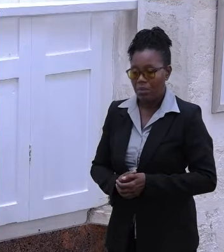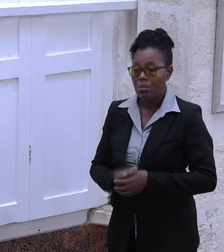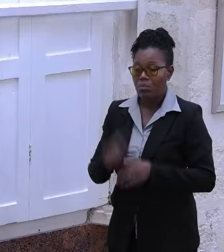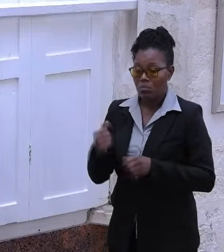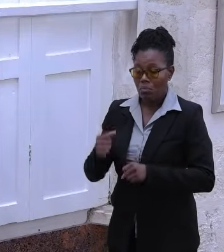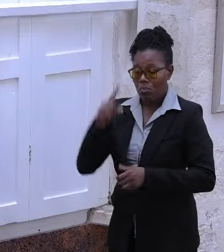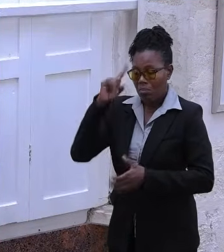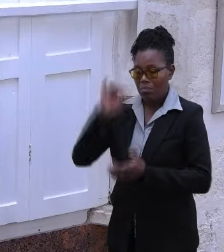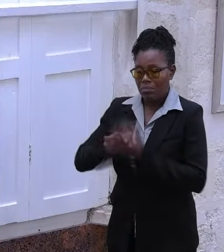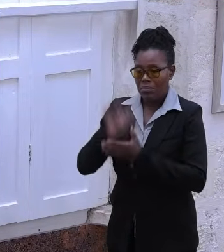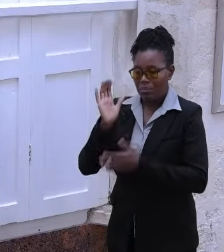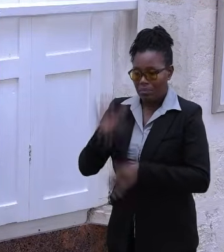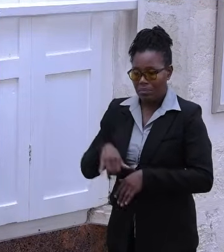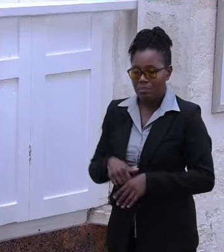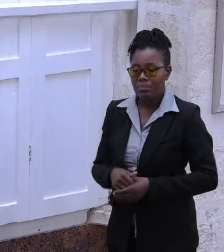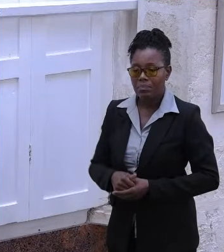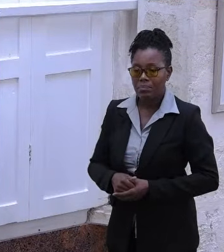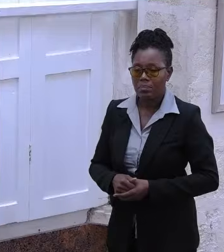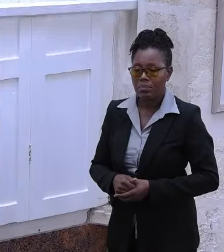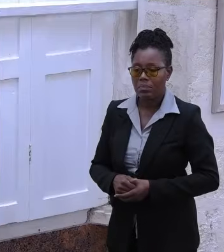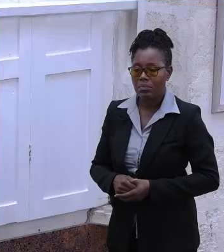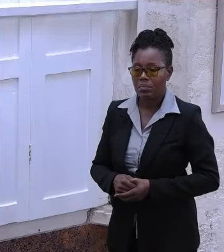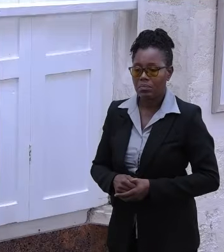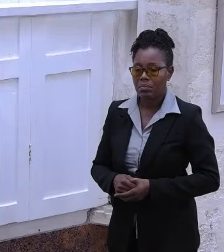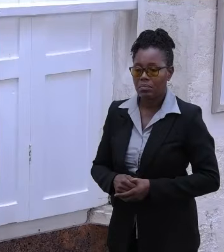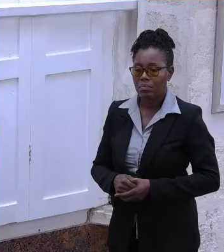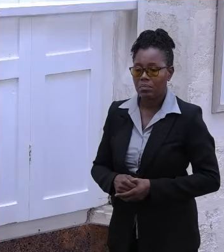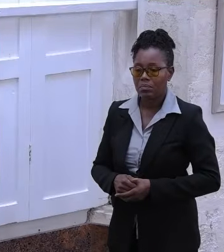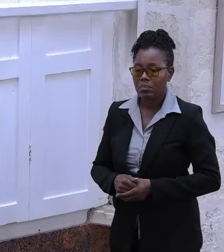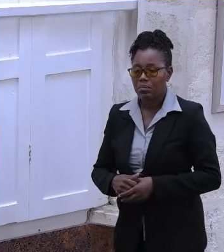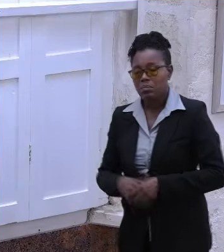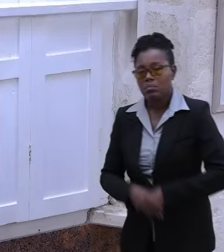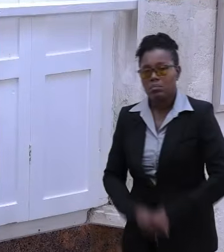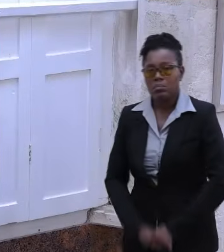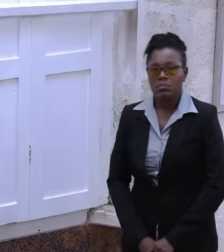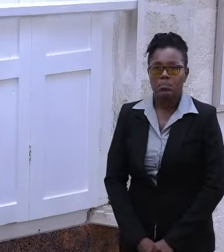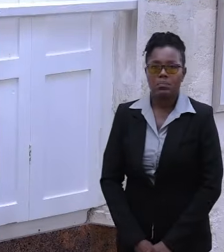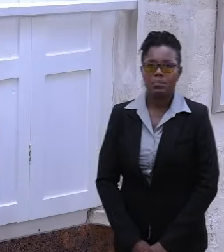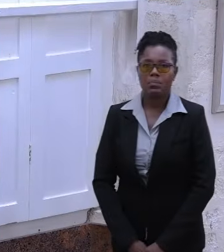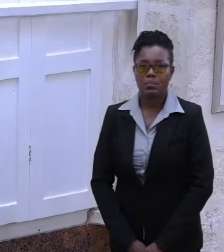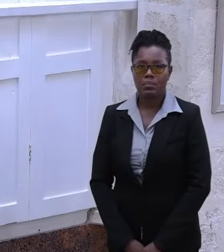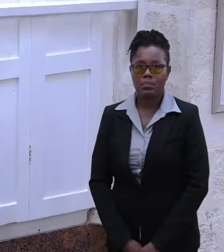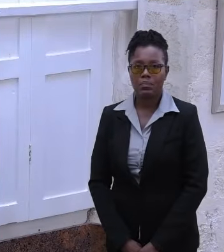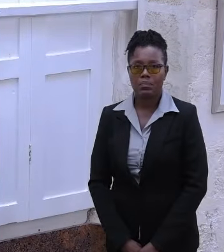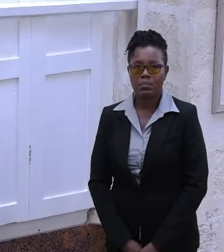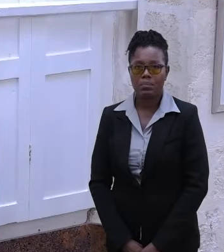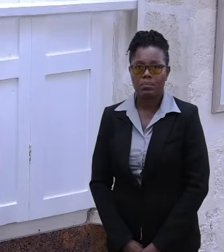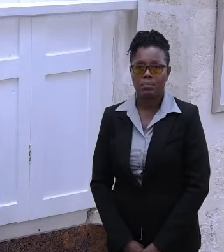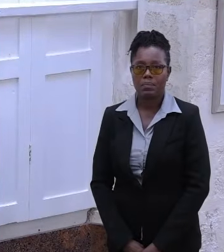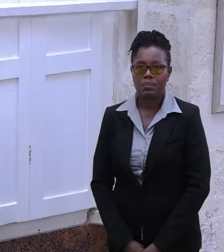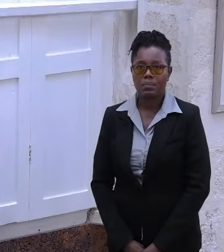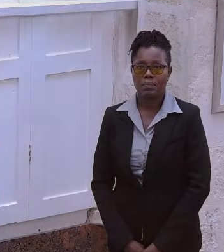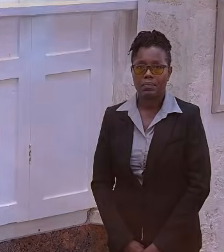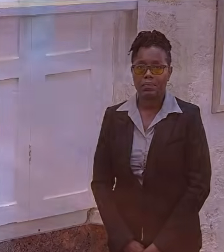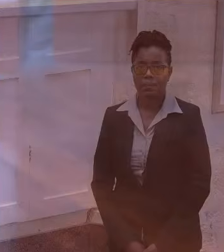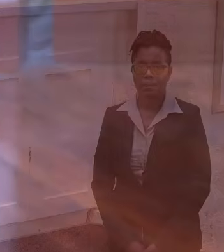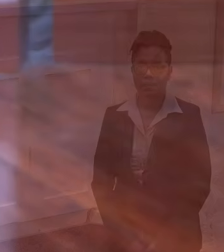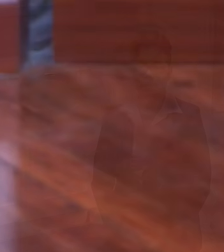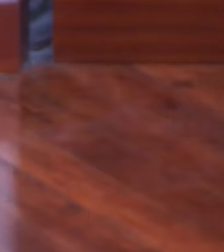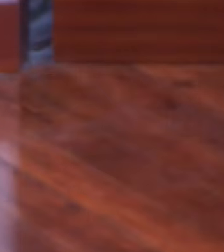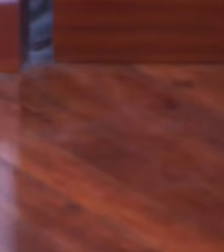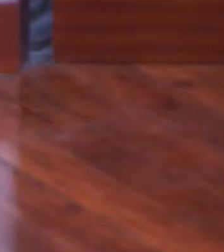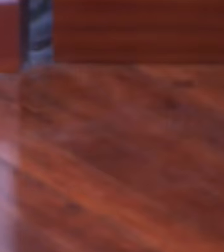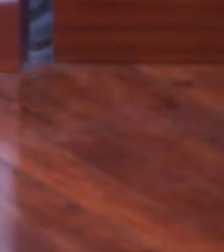so, because your narrative sometimes can take a very comfortable public and make them